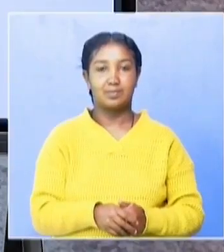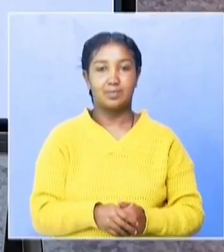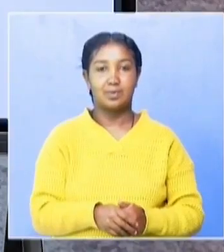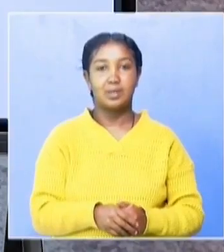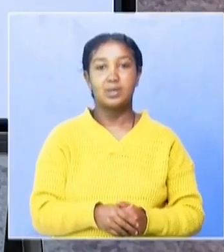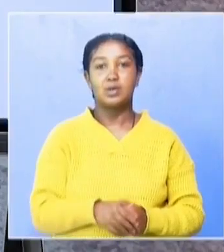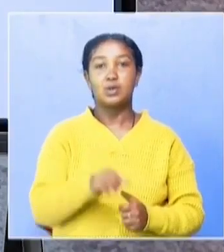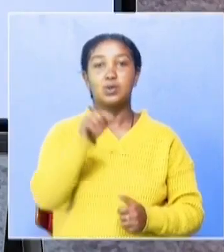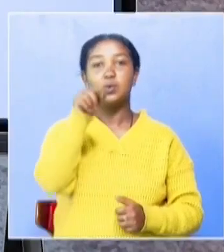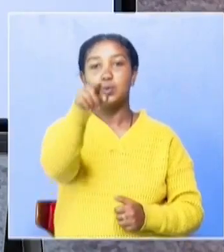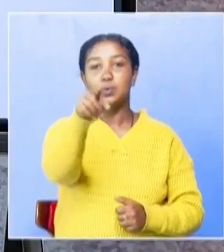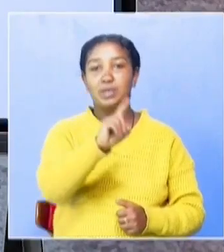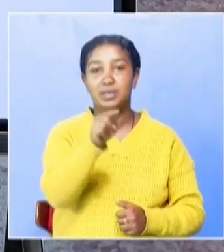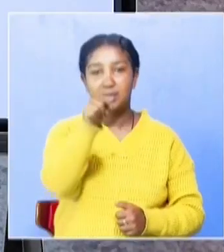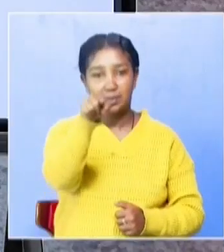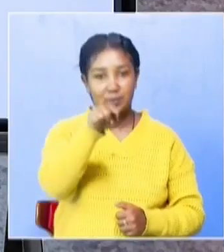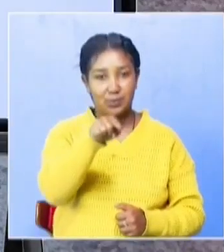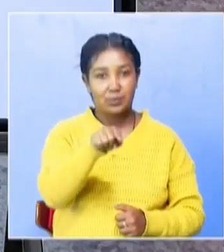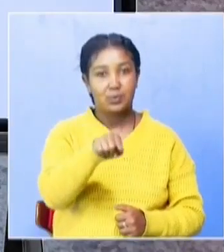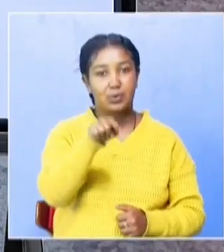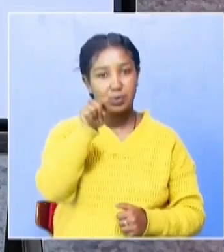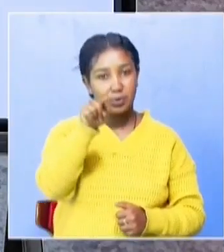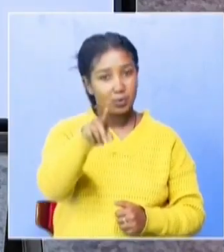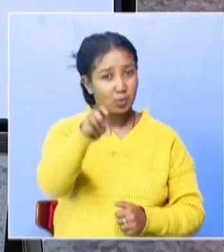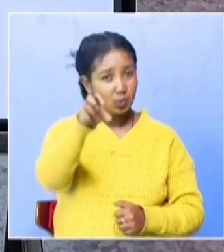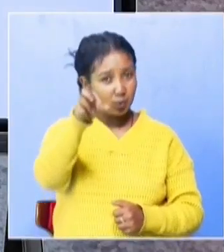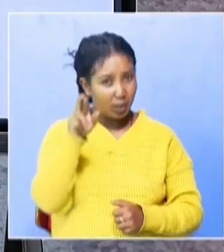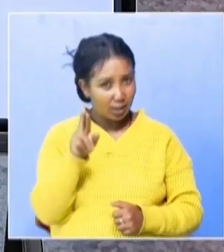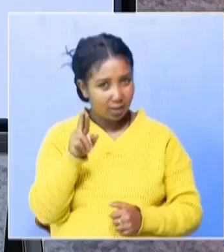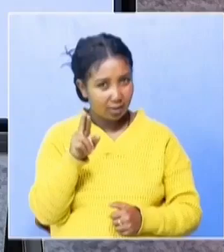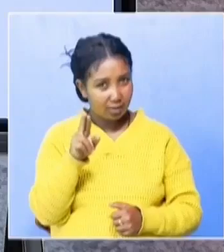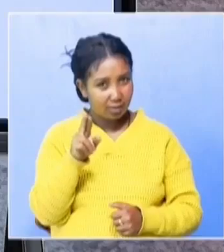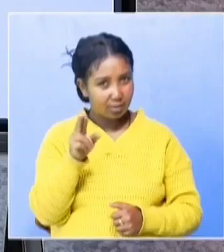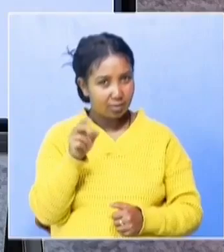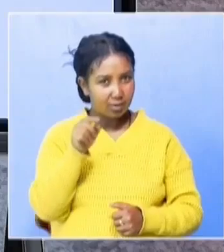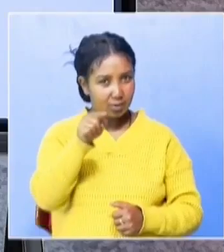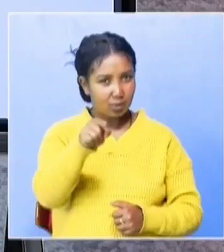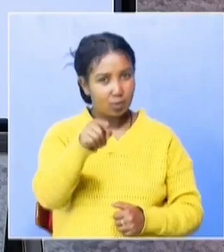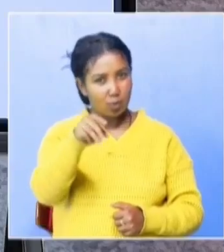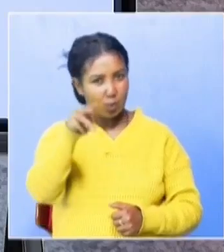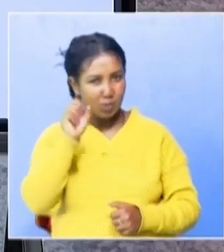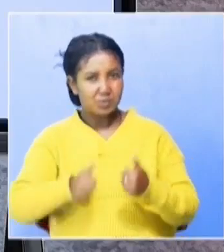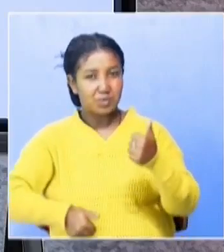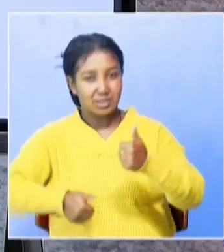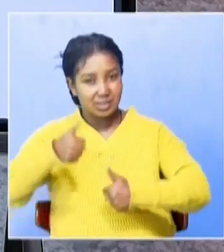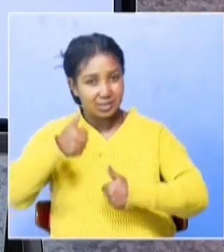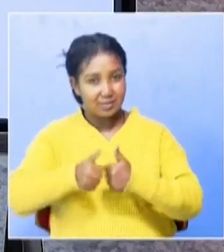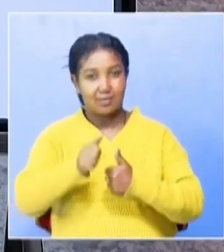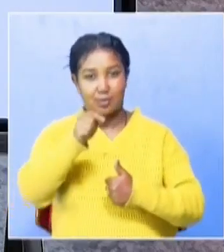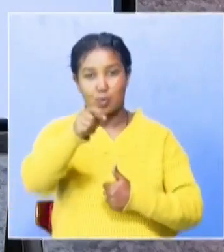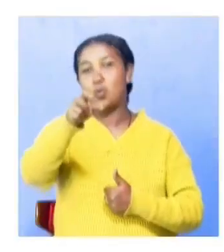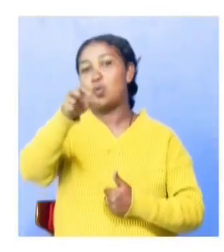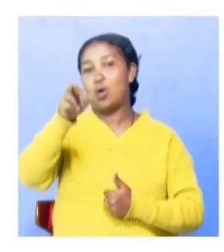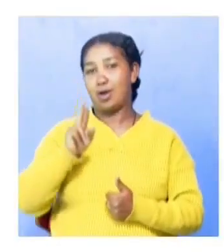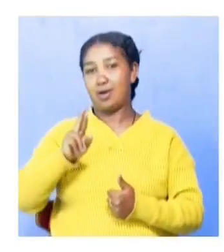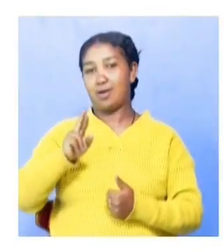What about you? You were? You was. You were.